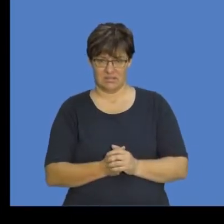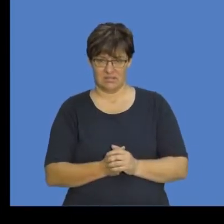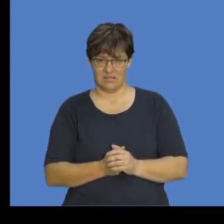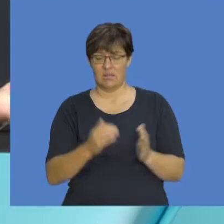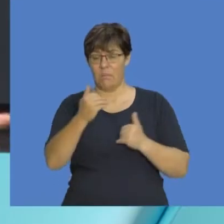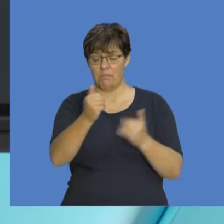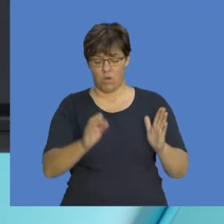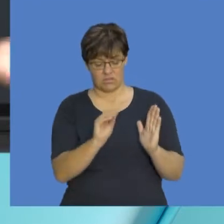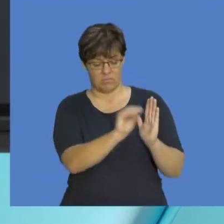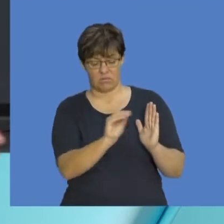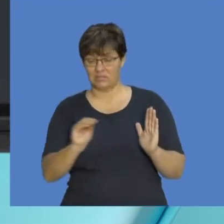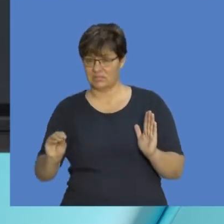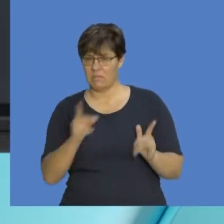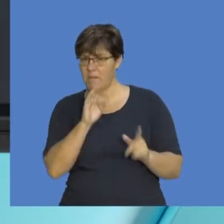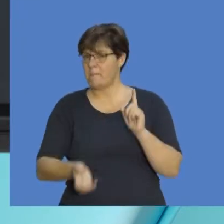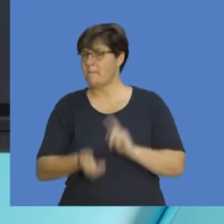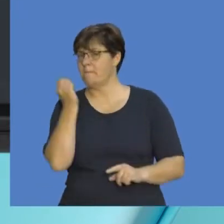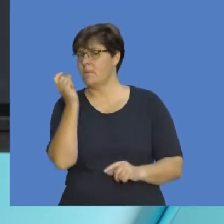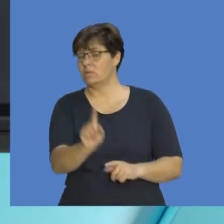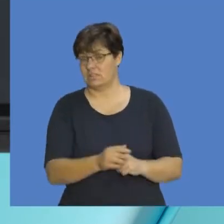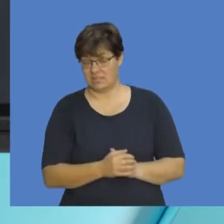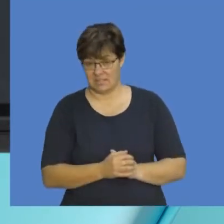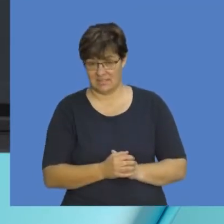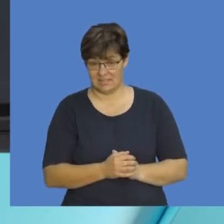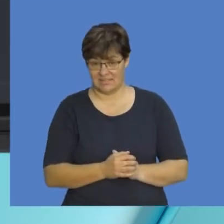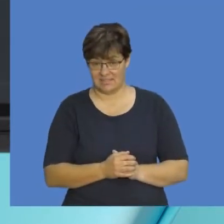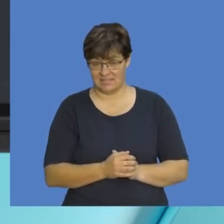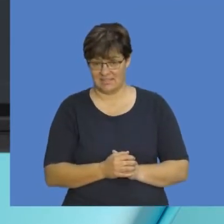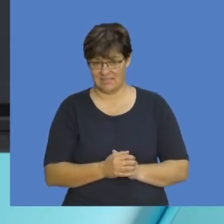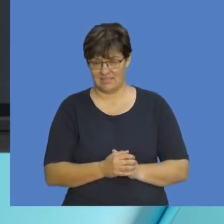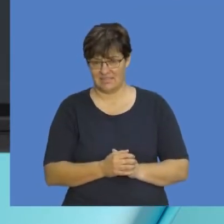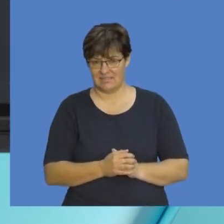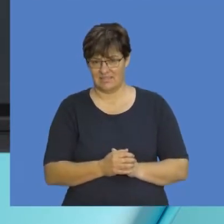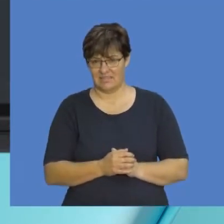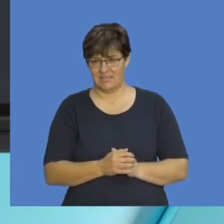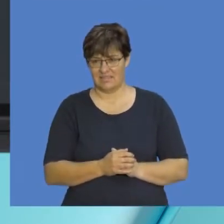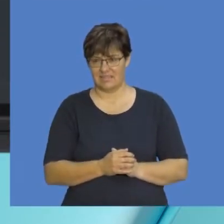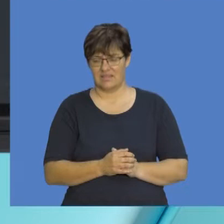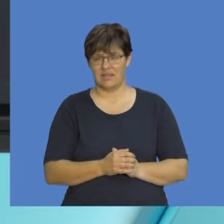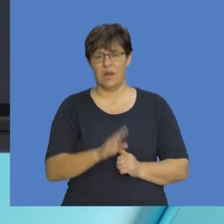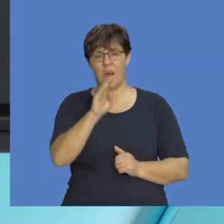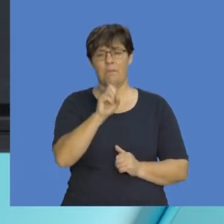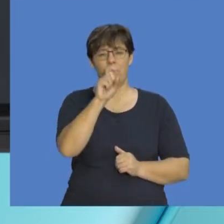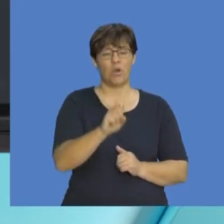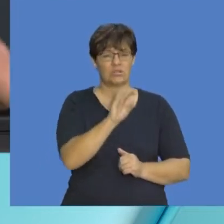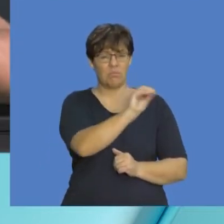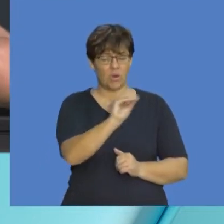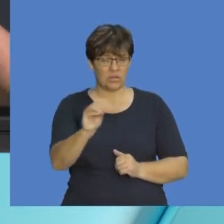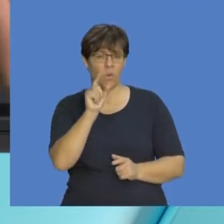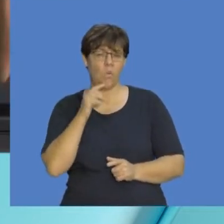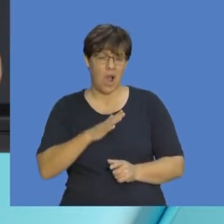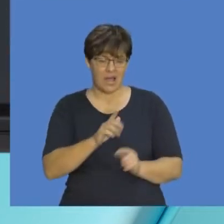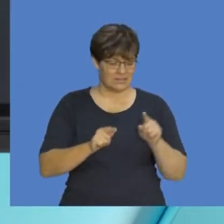Also, given box plots, what can we arrive at if you're given two box plots? But box plots are good if you want